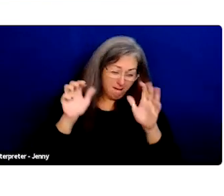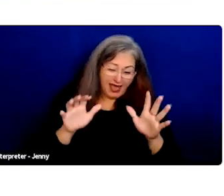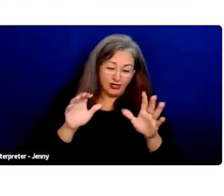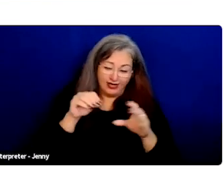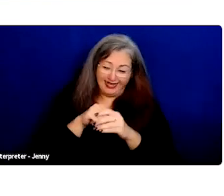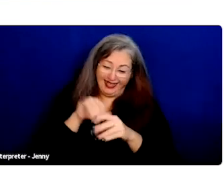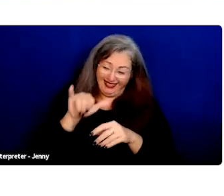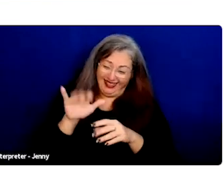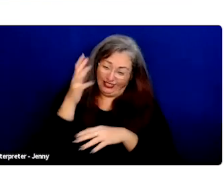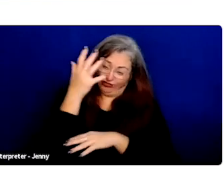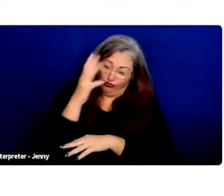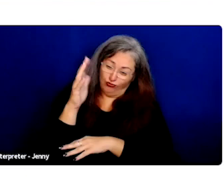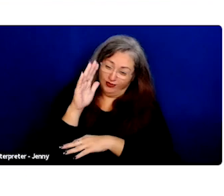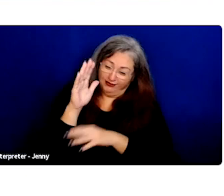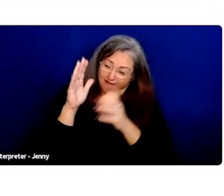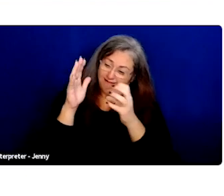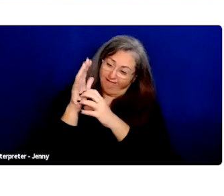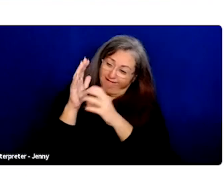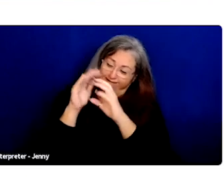treehouse.